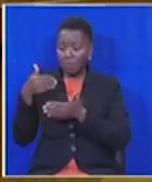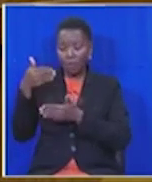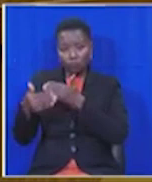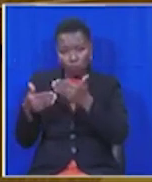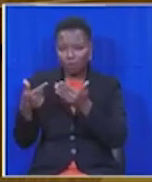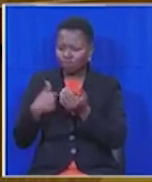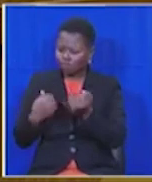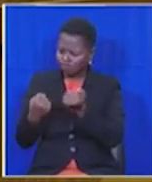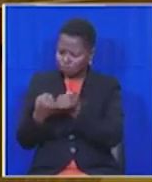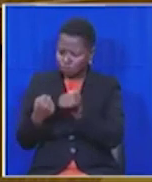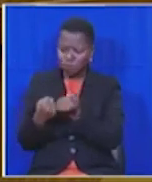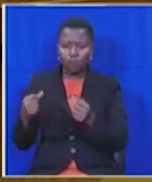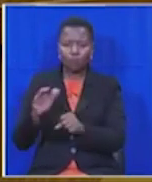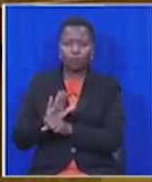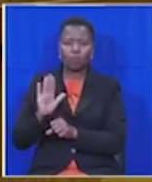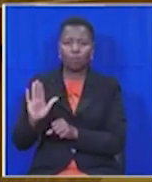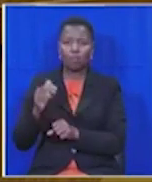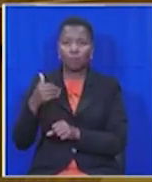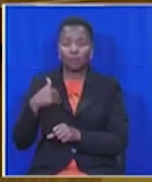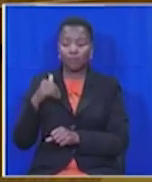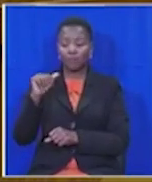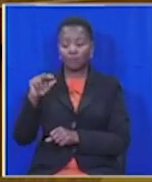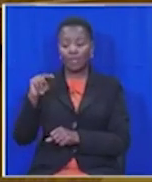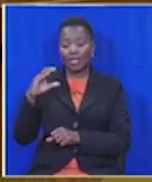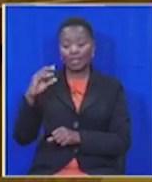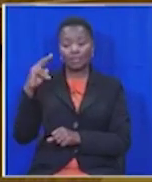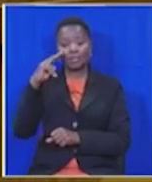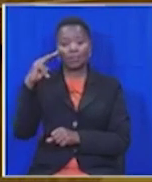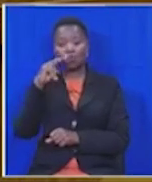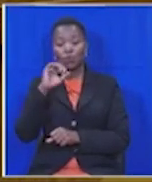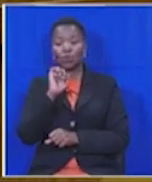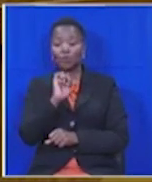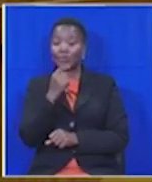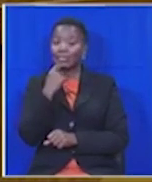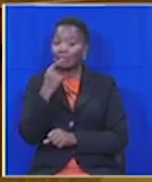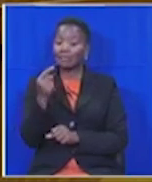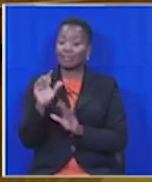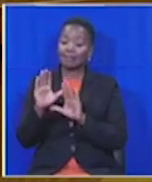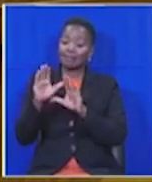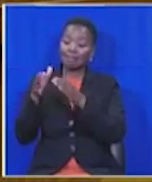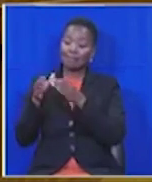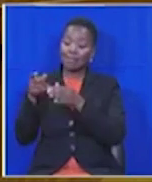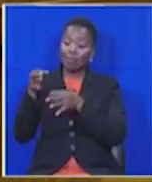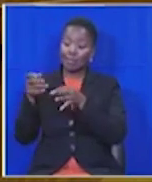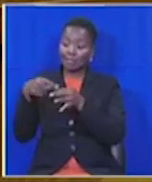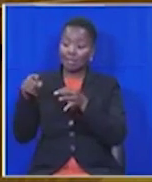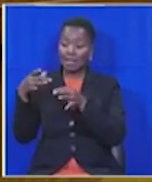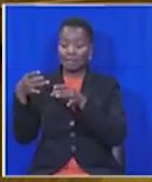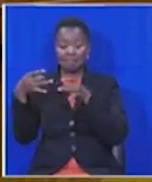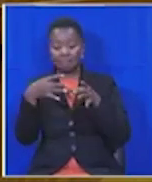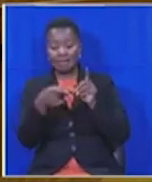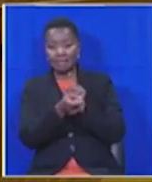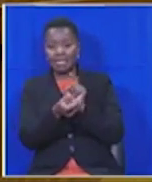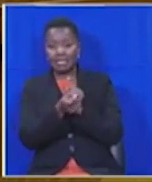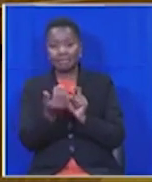drafting this rule. It is the ANC view that the parties that have walked out from our meeting, they